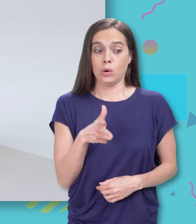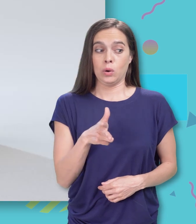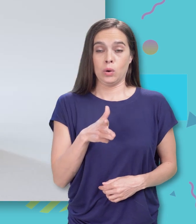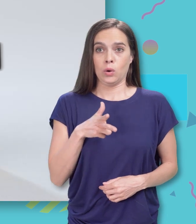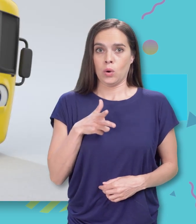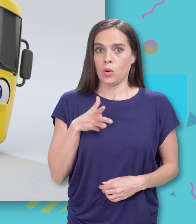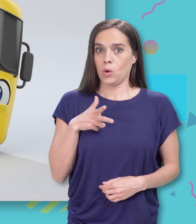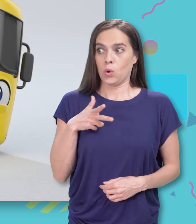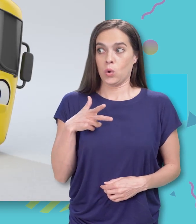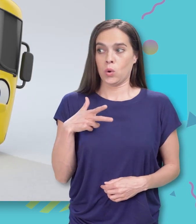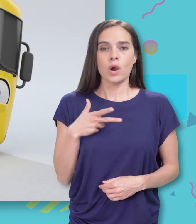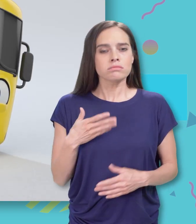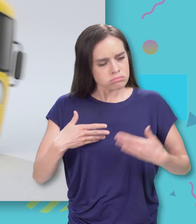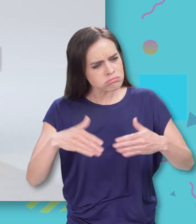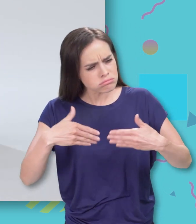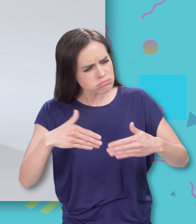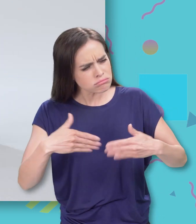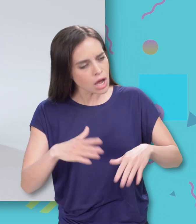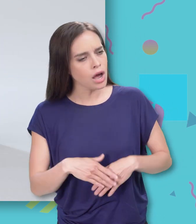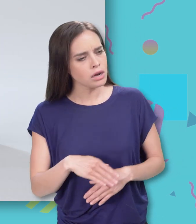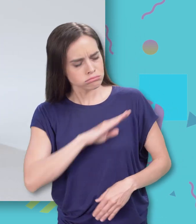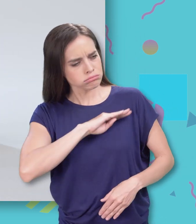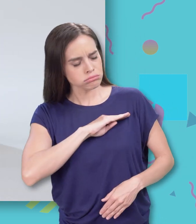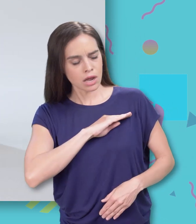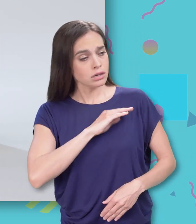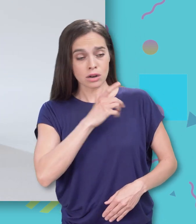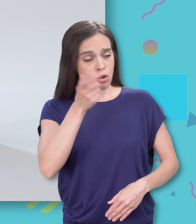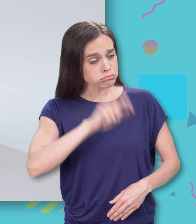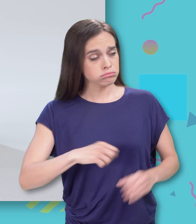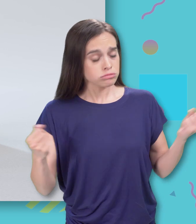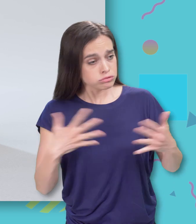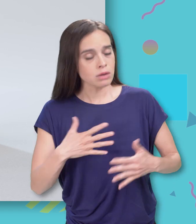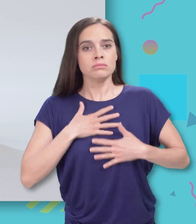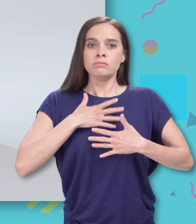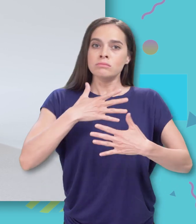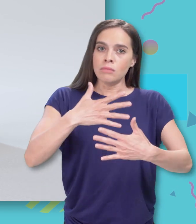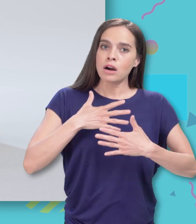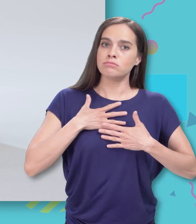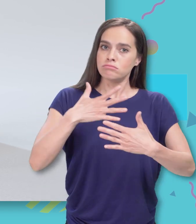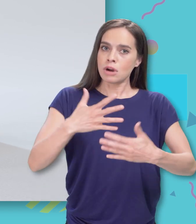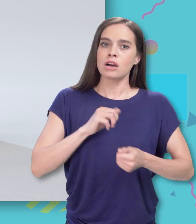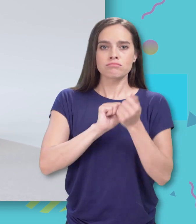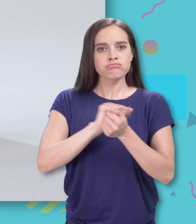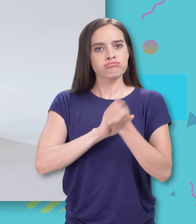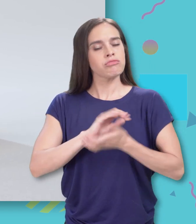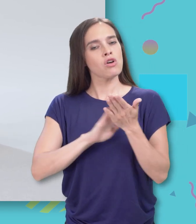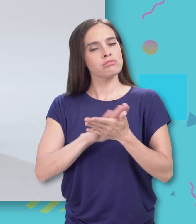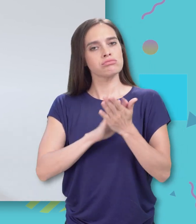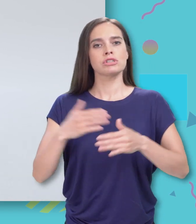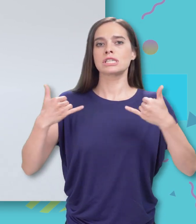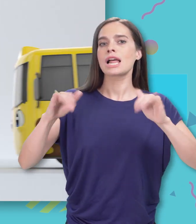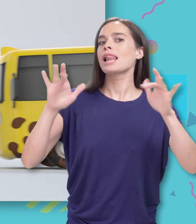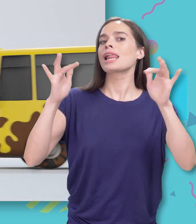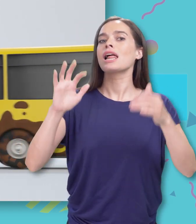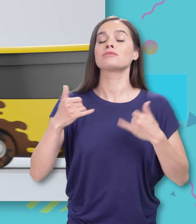Come on, Buster, no need to be afraid. Take a deep breath and get prepared for a scrub and a clean, a shiny yellow sheen.